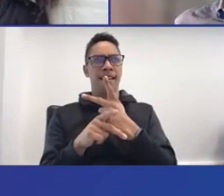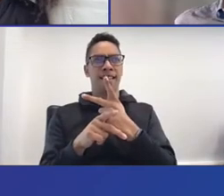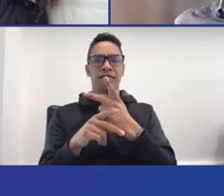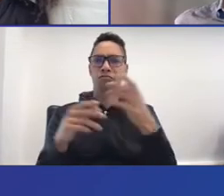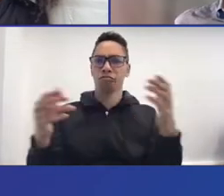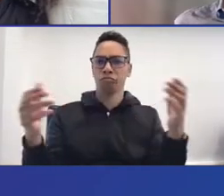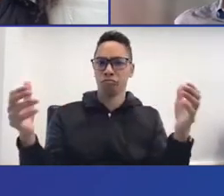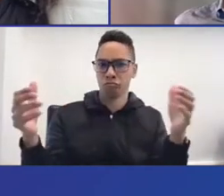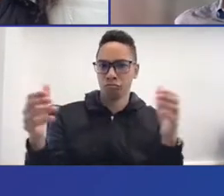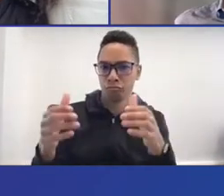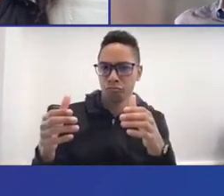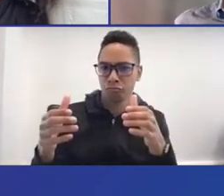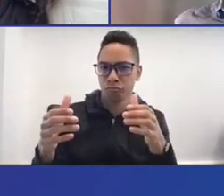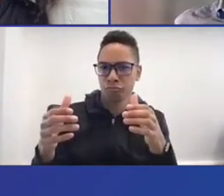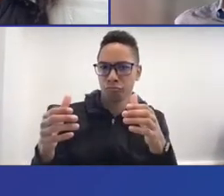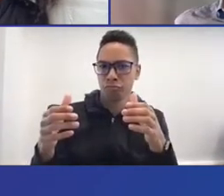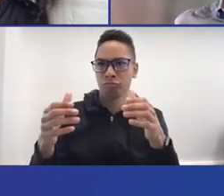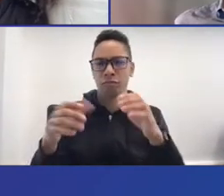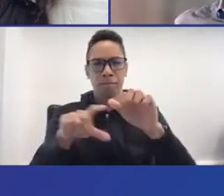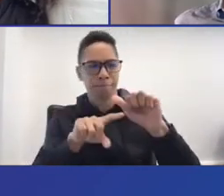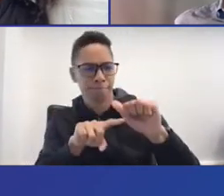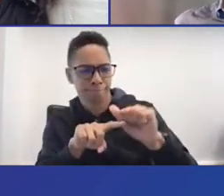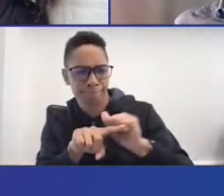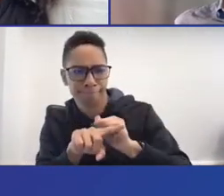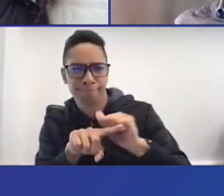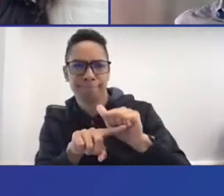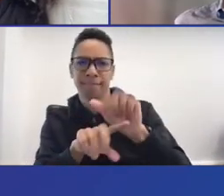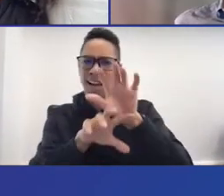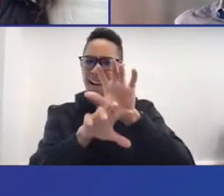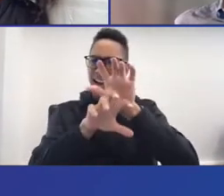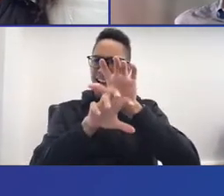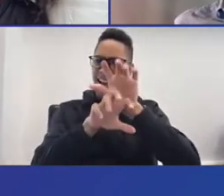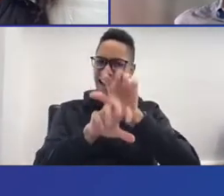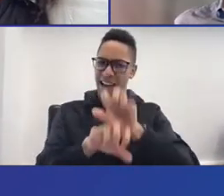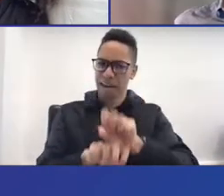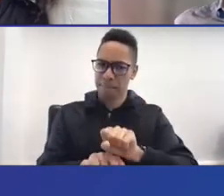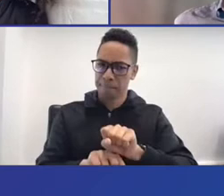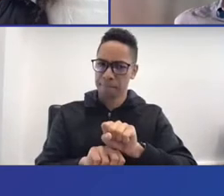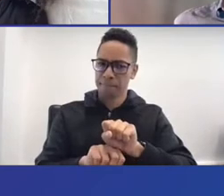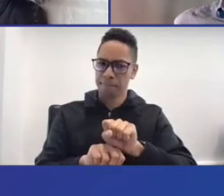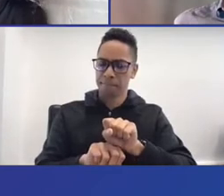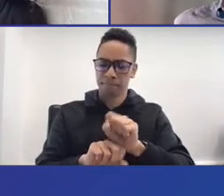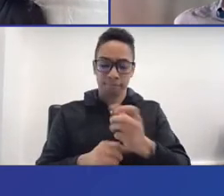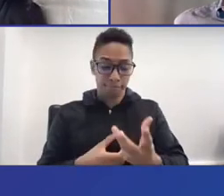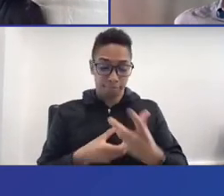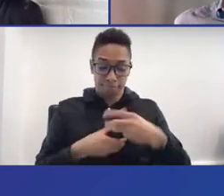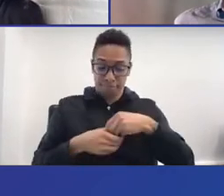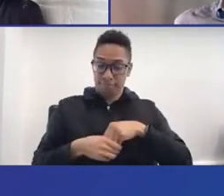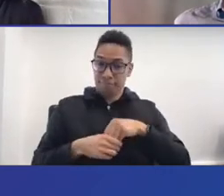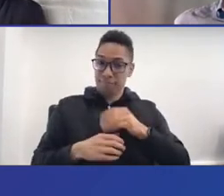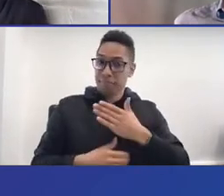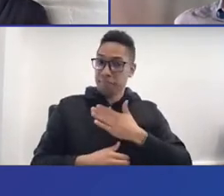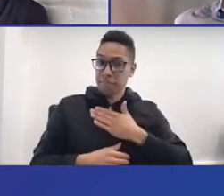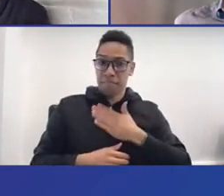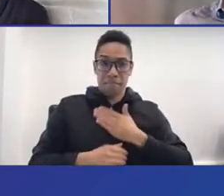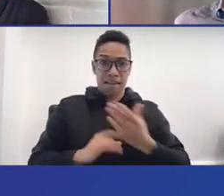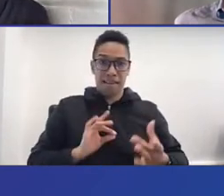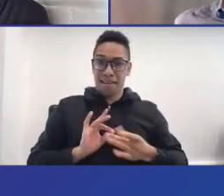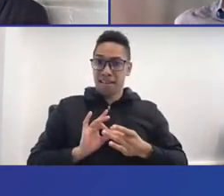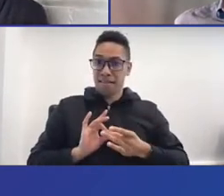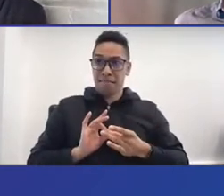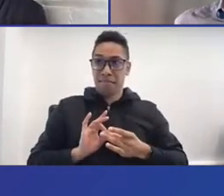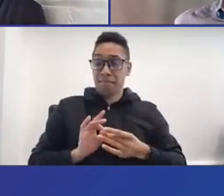ceremonies, if you will, those types of practices that were a part of me, even really